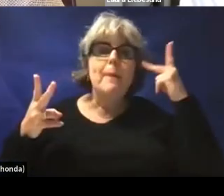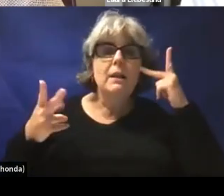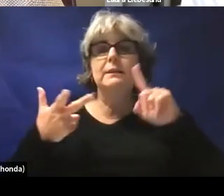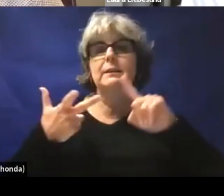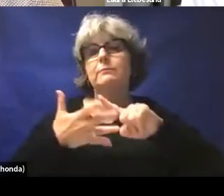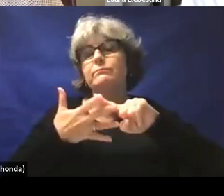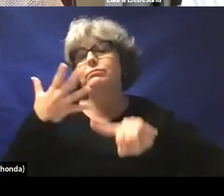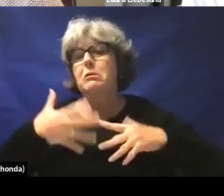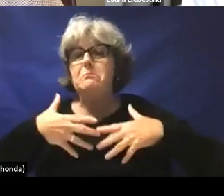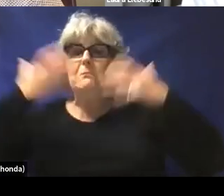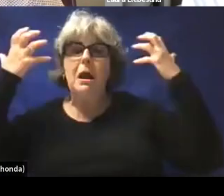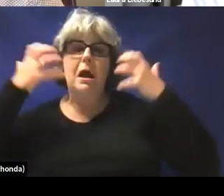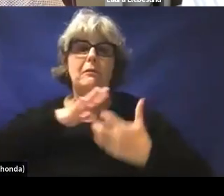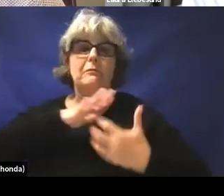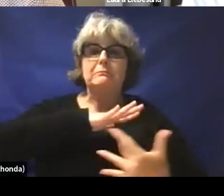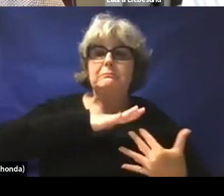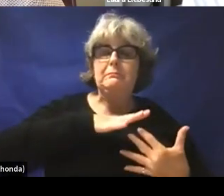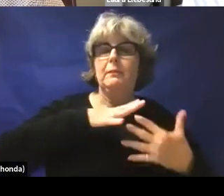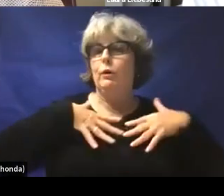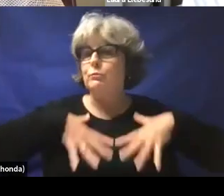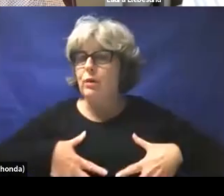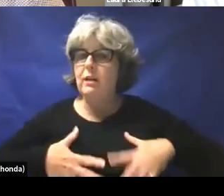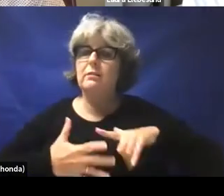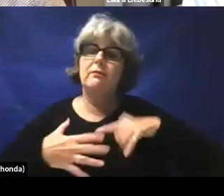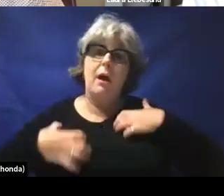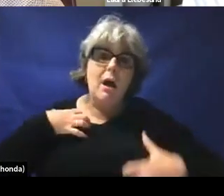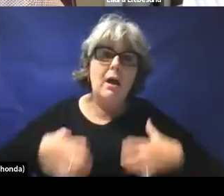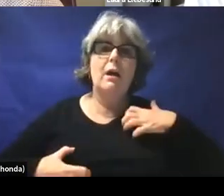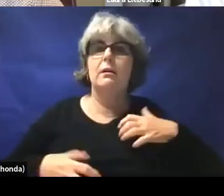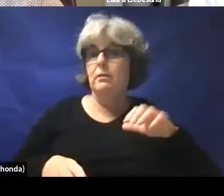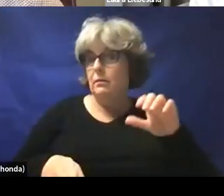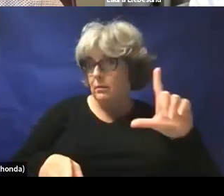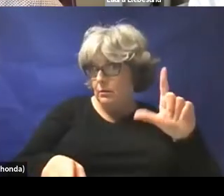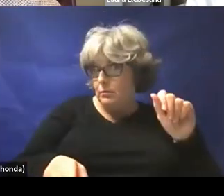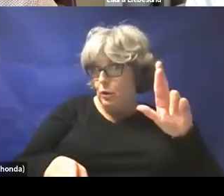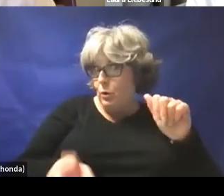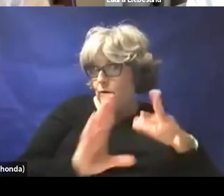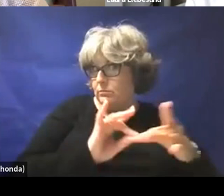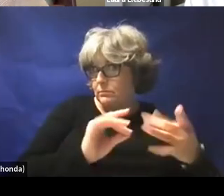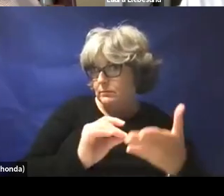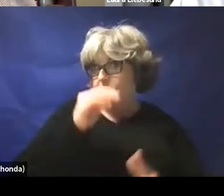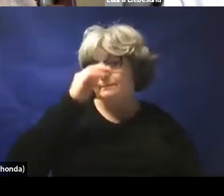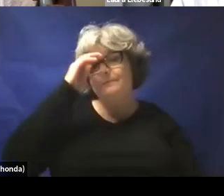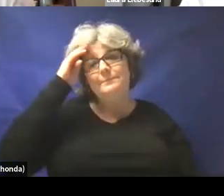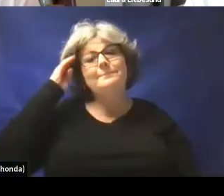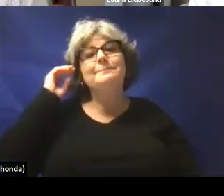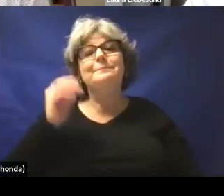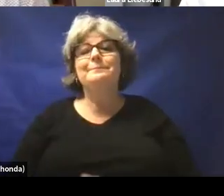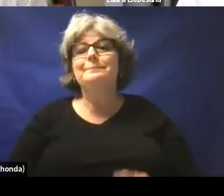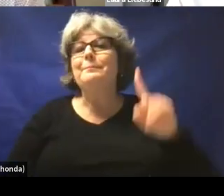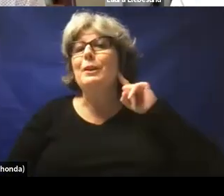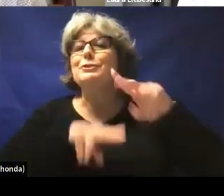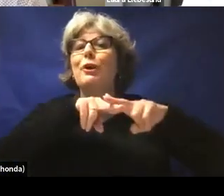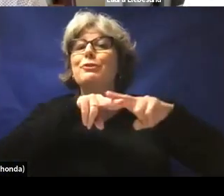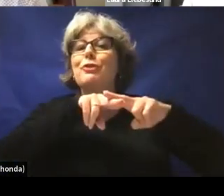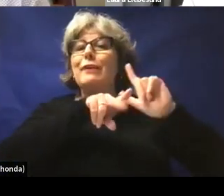made them angry and what depressed them. So I don't know, Laura, if you wanna address that a little bit too. Yeah, sorry, there was a train going